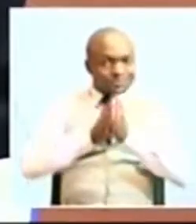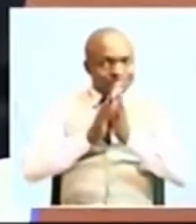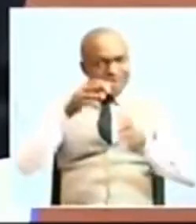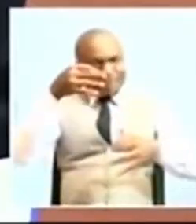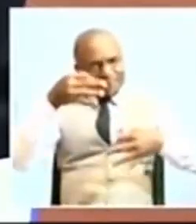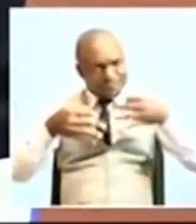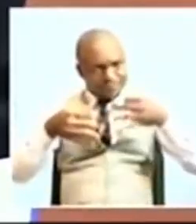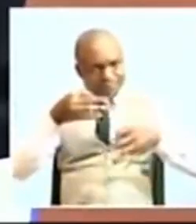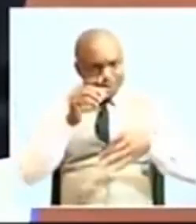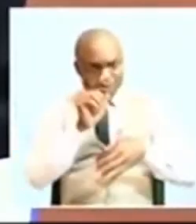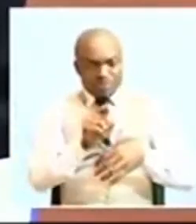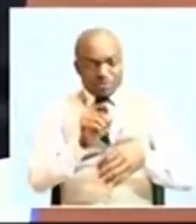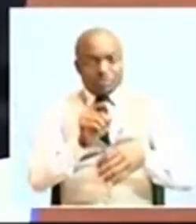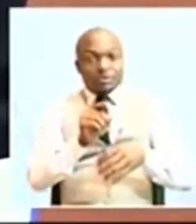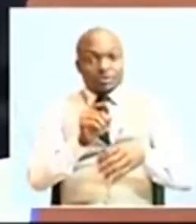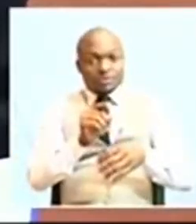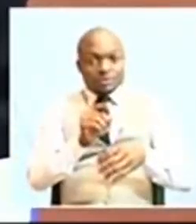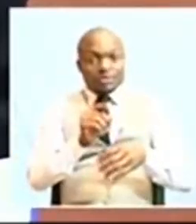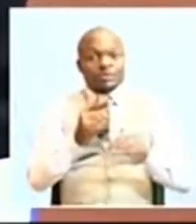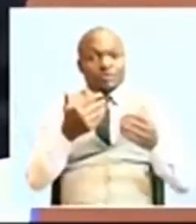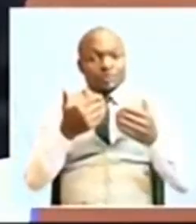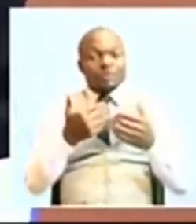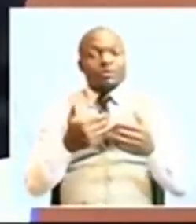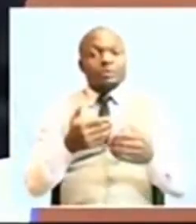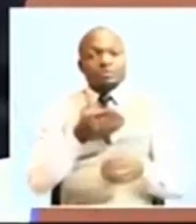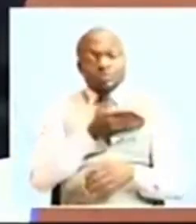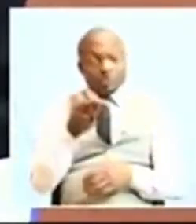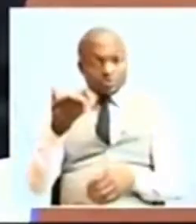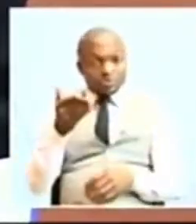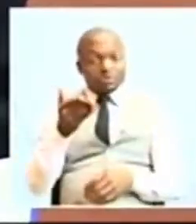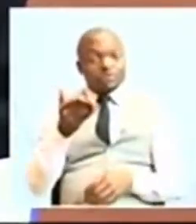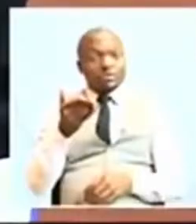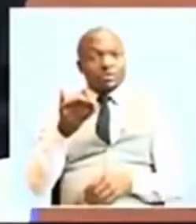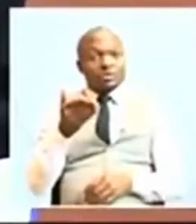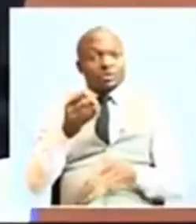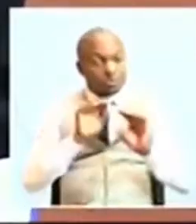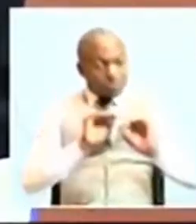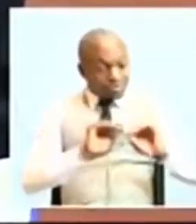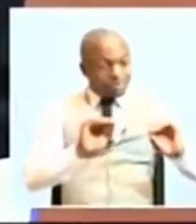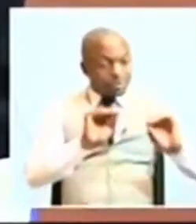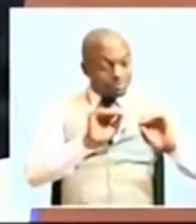whether you have taken time as a local authority to orient